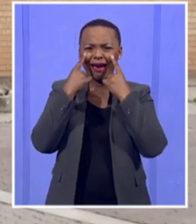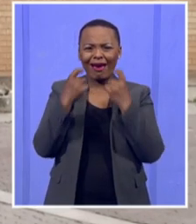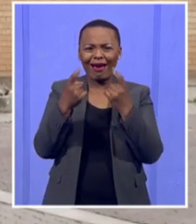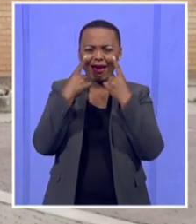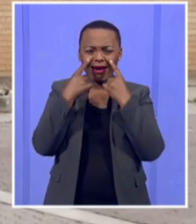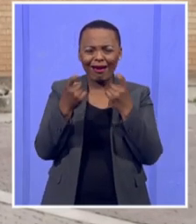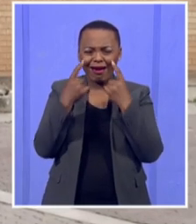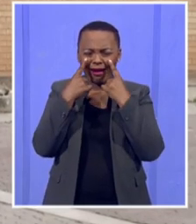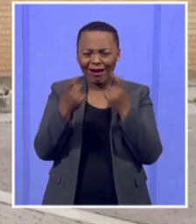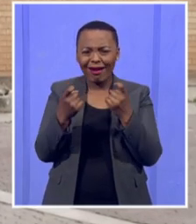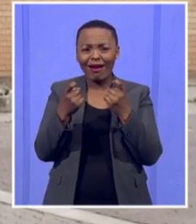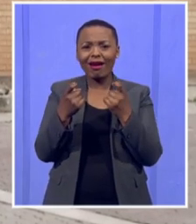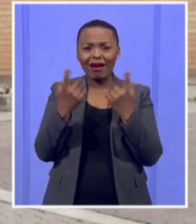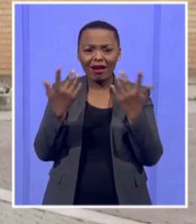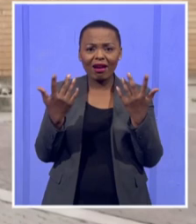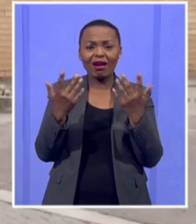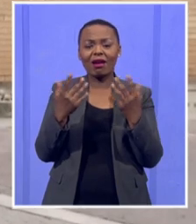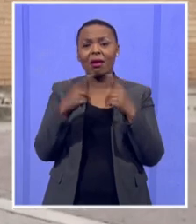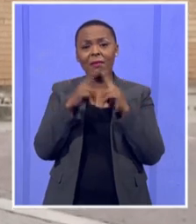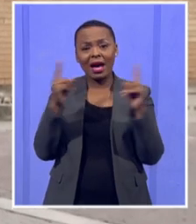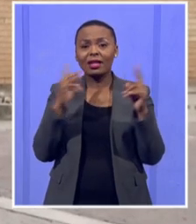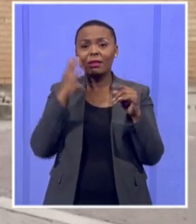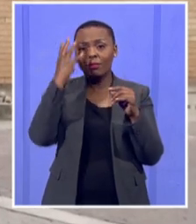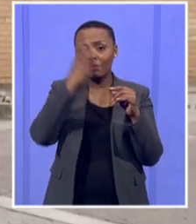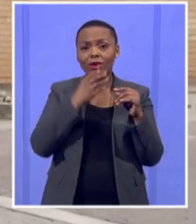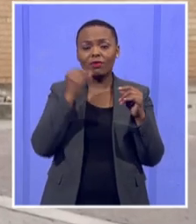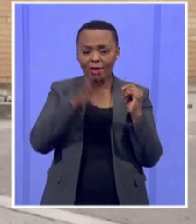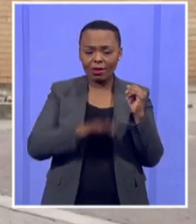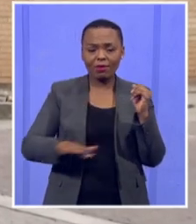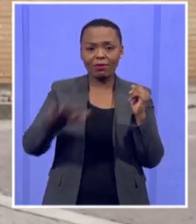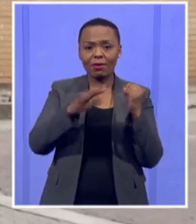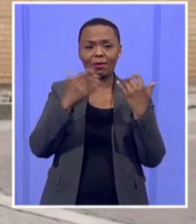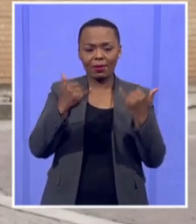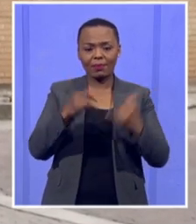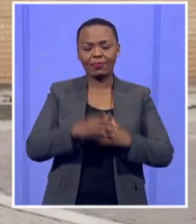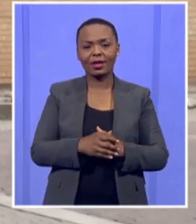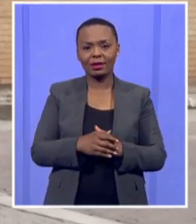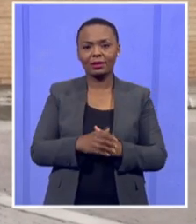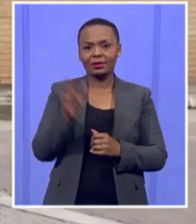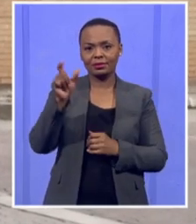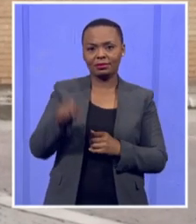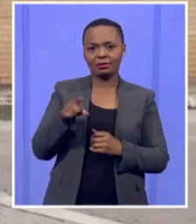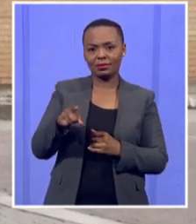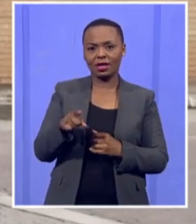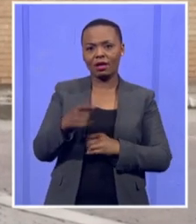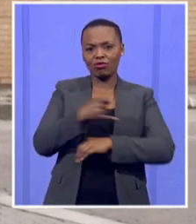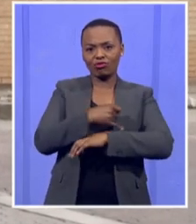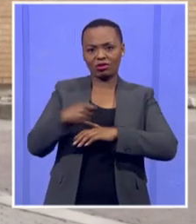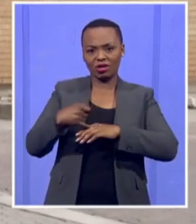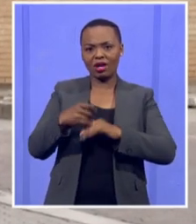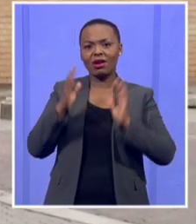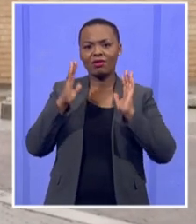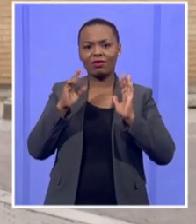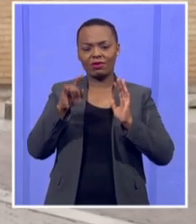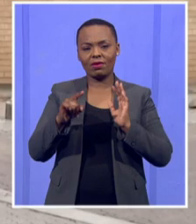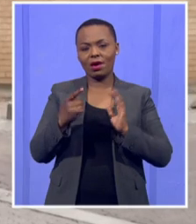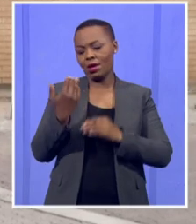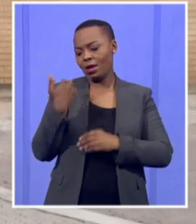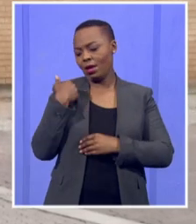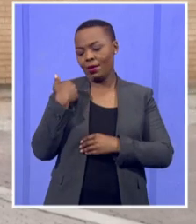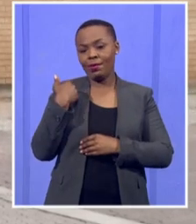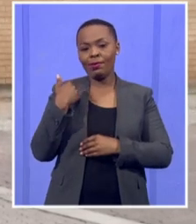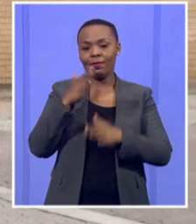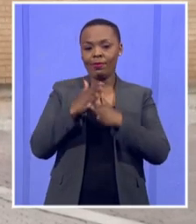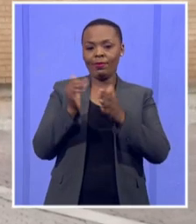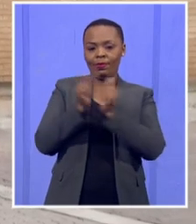lovely environment inside. But let's speak to the surgeon who actually conducted one of those surgeries yesterday, even though my friend also, colleague,